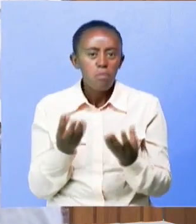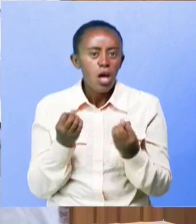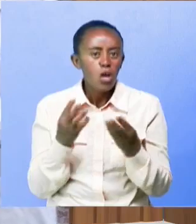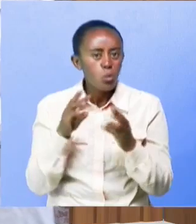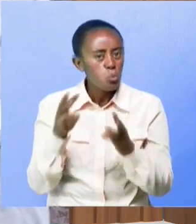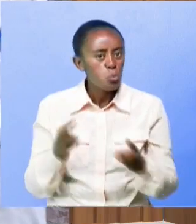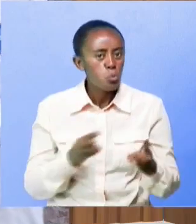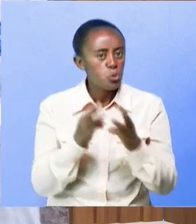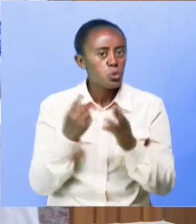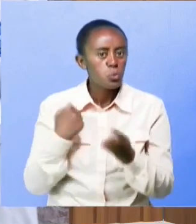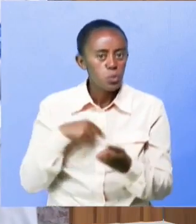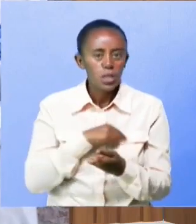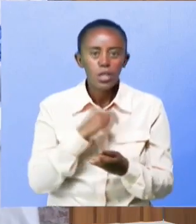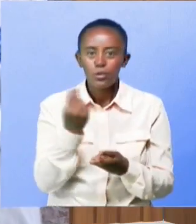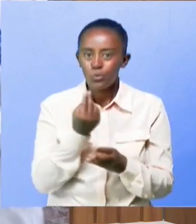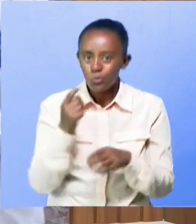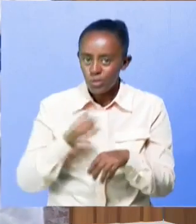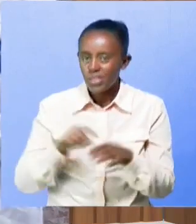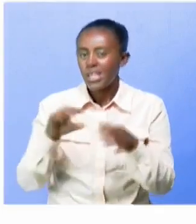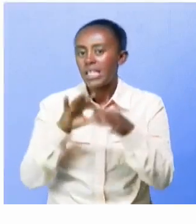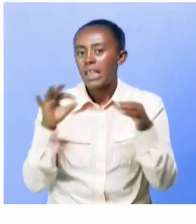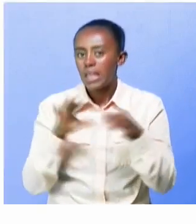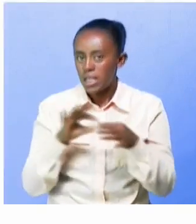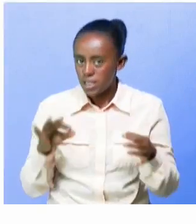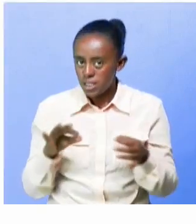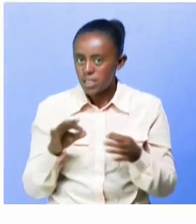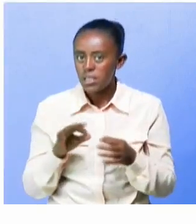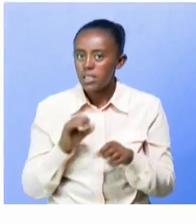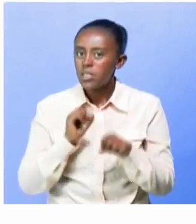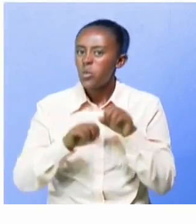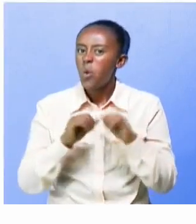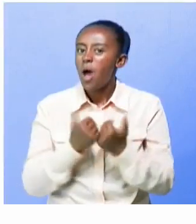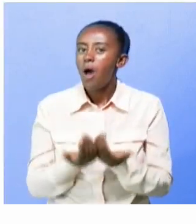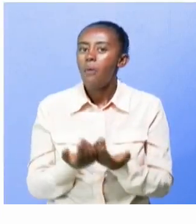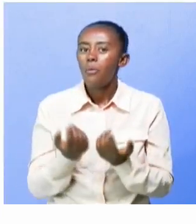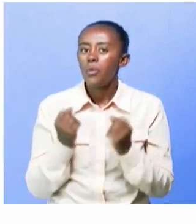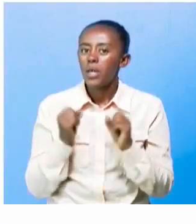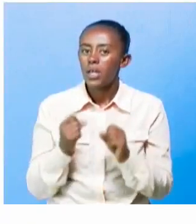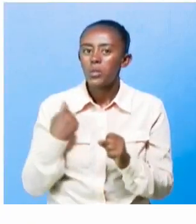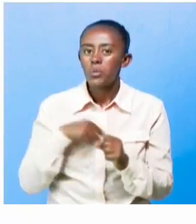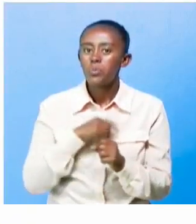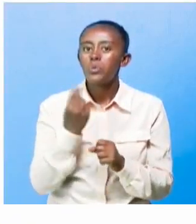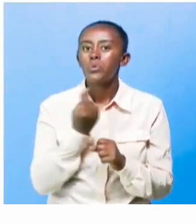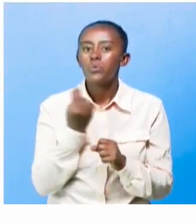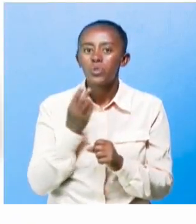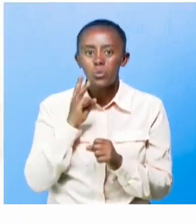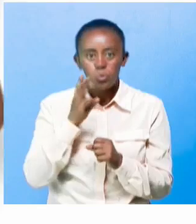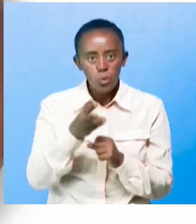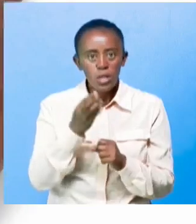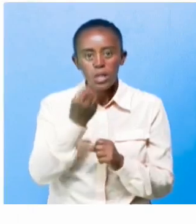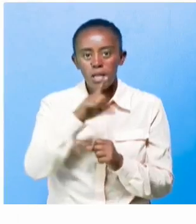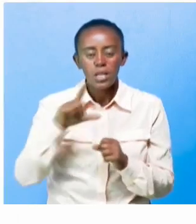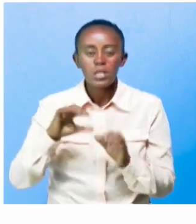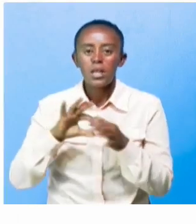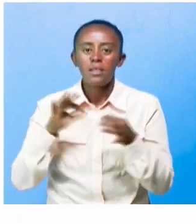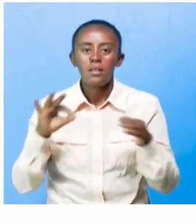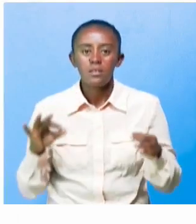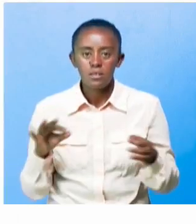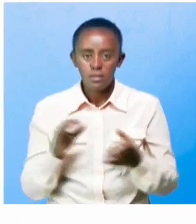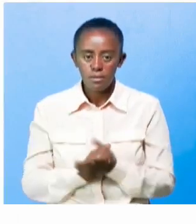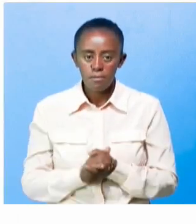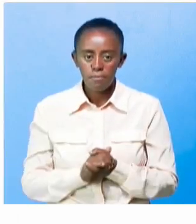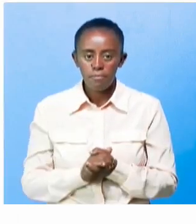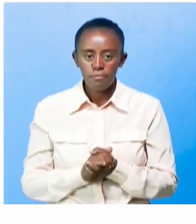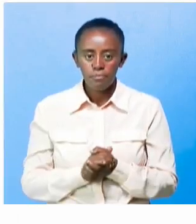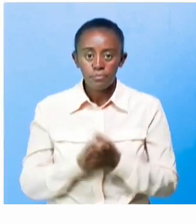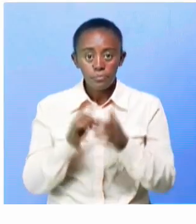which we can use it in sentences. So how can we use will in sentences?